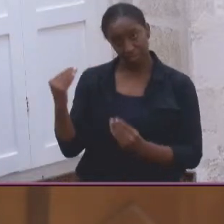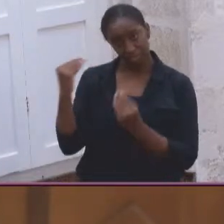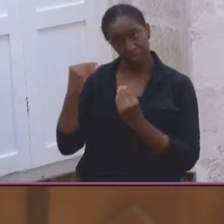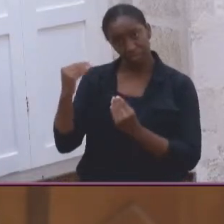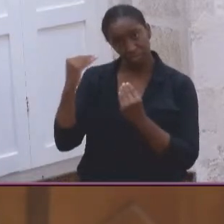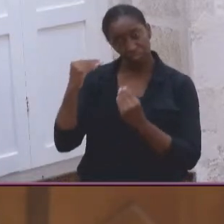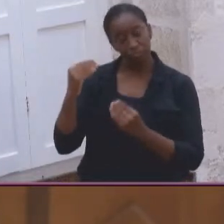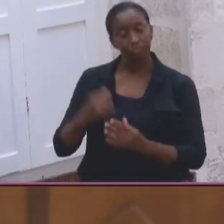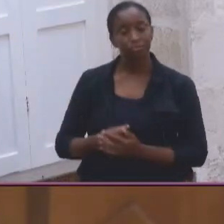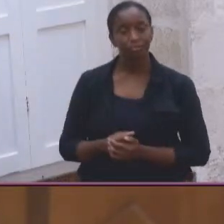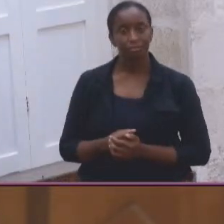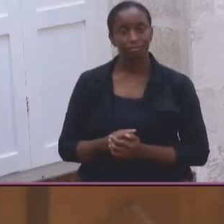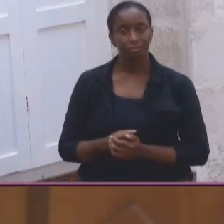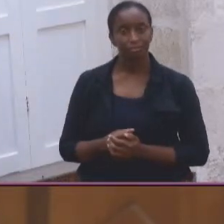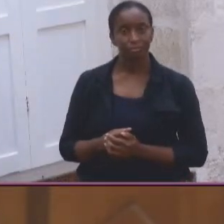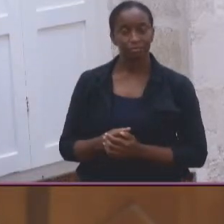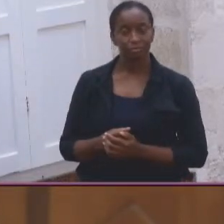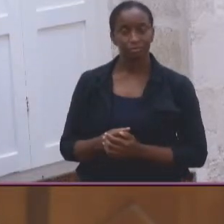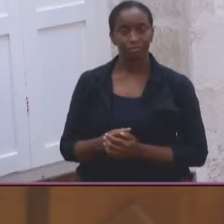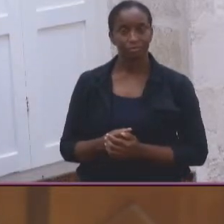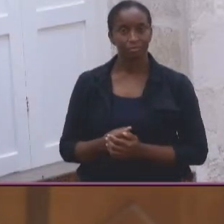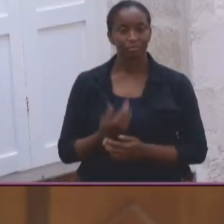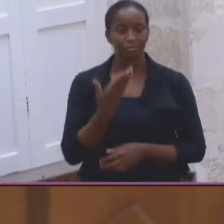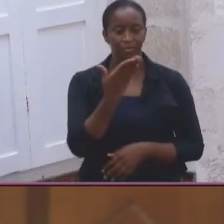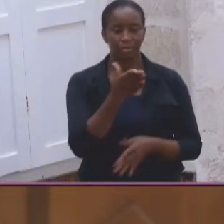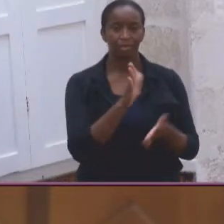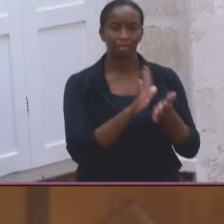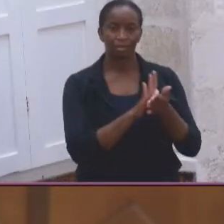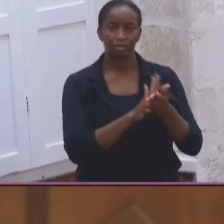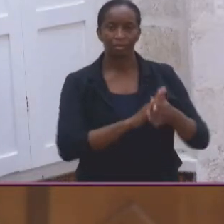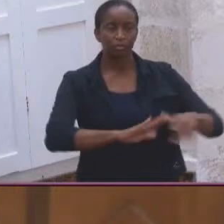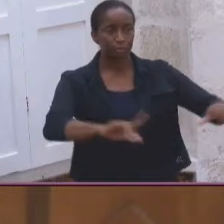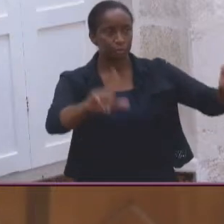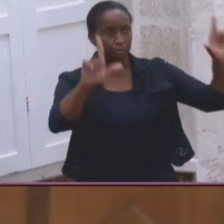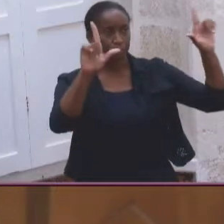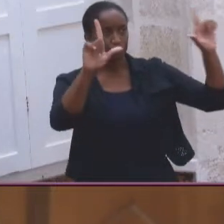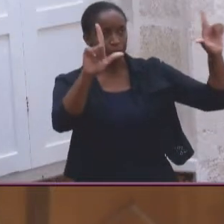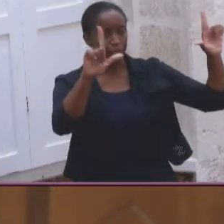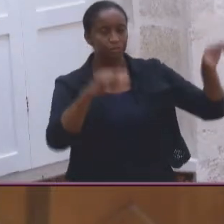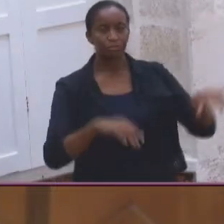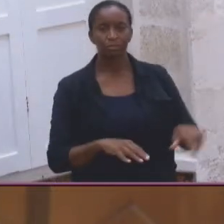there was a sign, cleanliness is next to godliness.